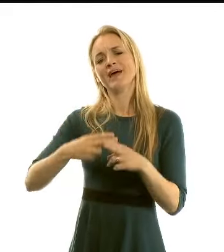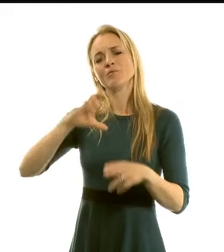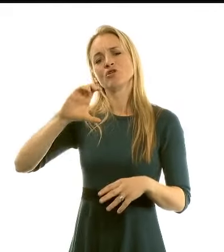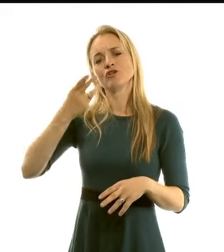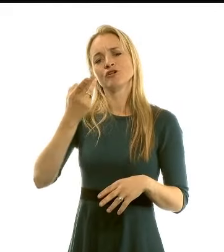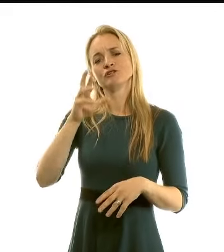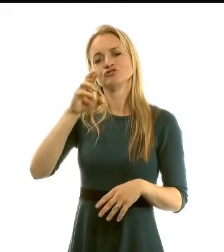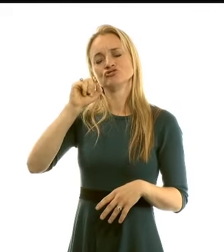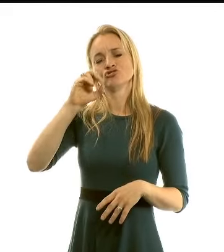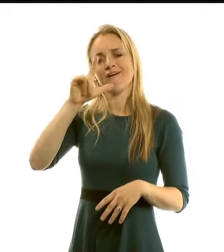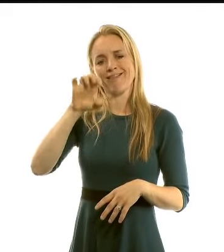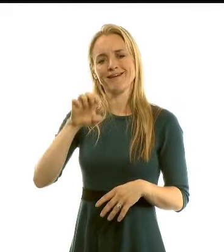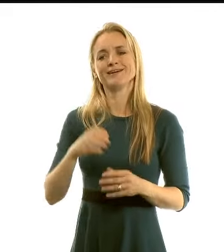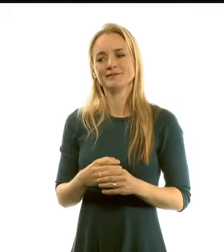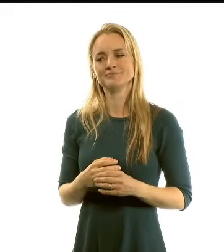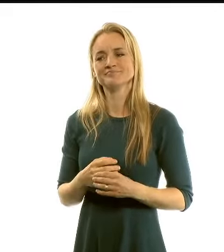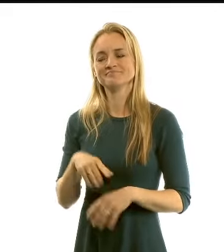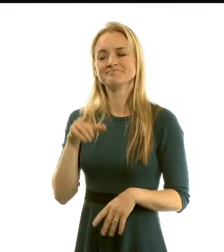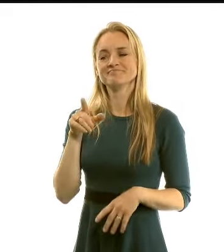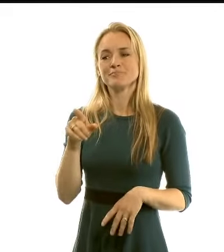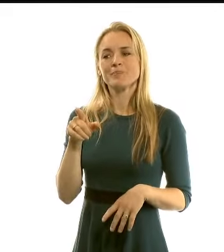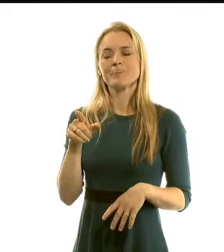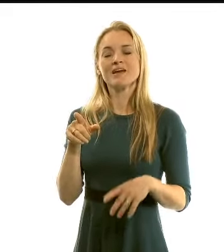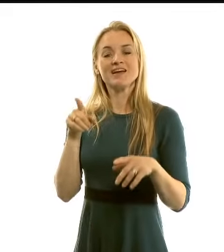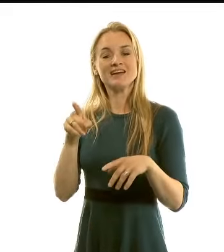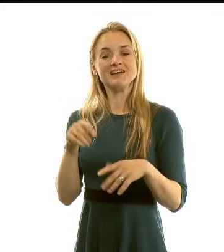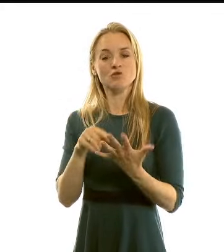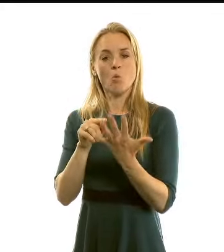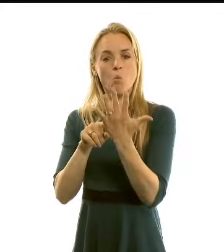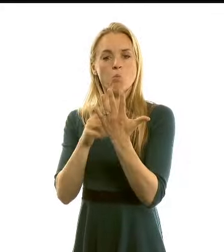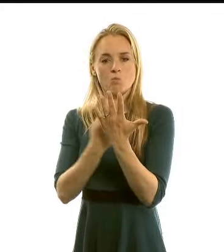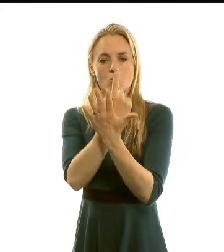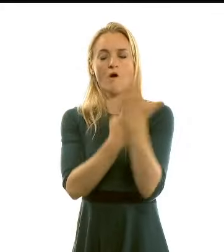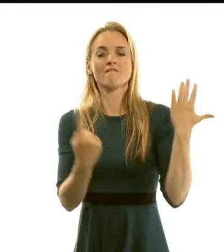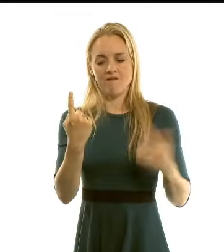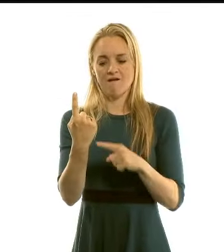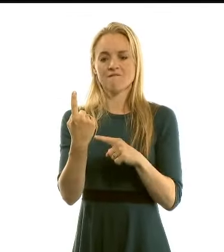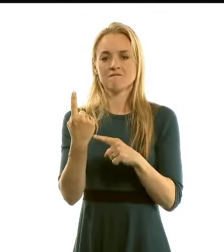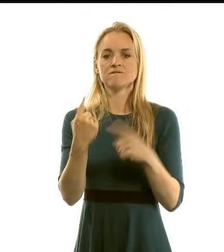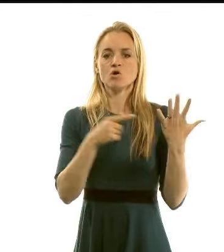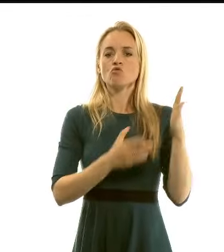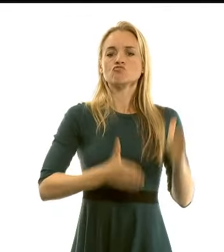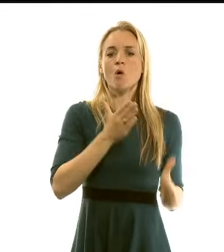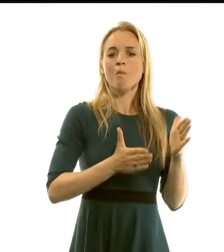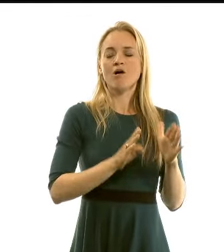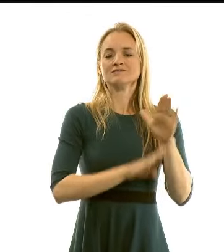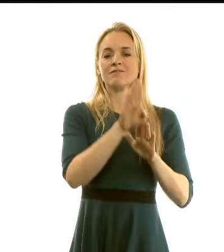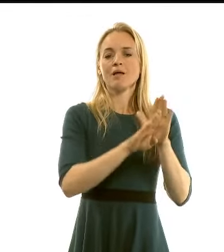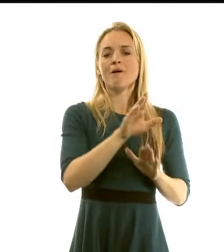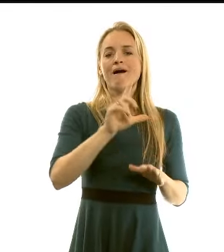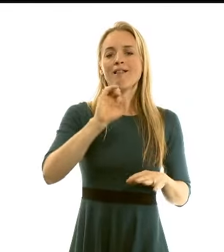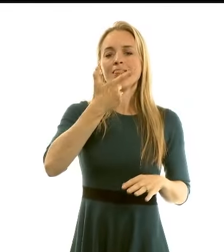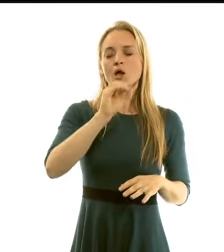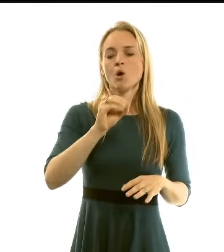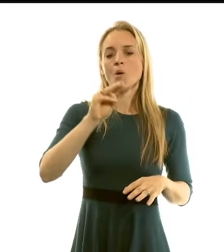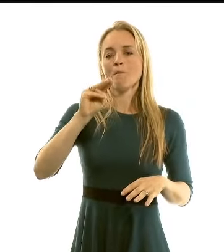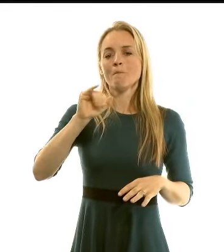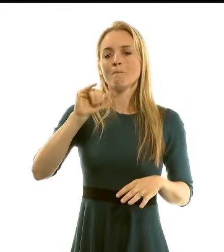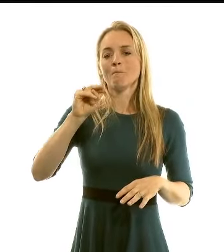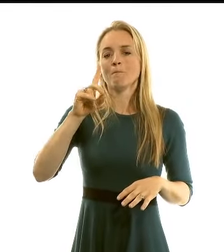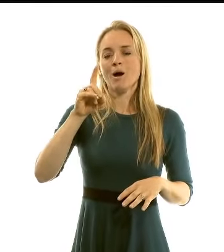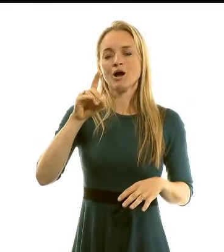my news reading career. He's one of the 5 amazing robots developed by the LEGO Mindstorms team. Now, like Charlie, all of